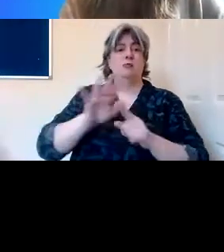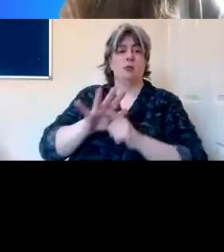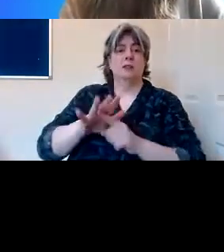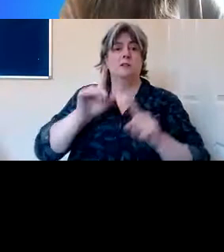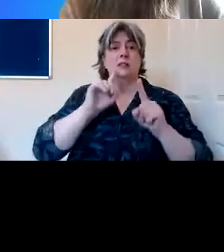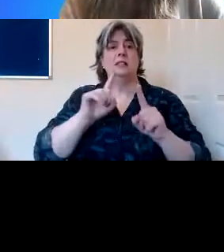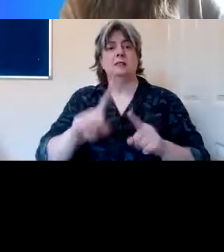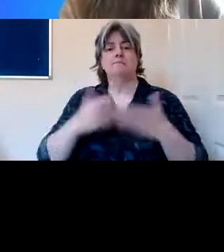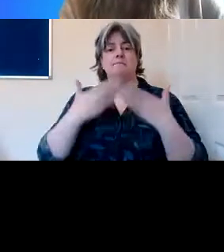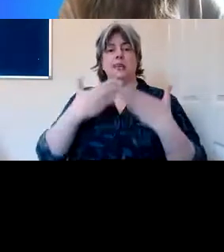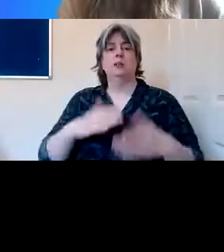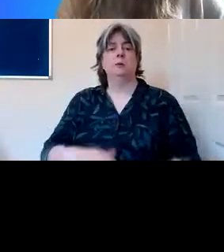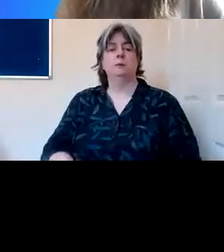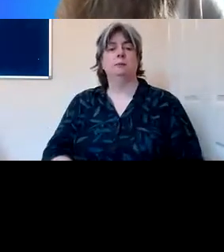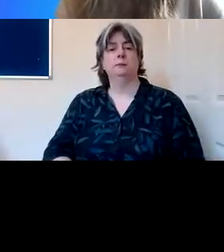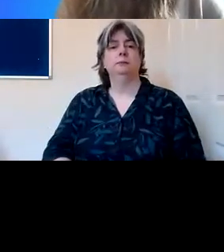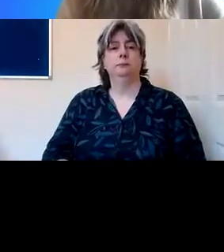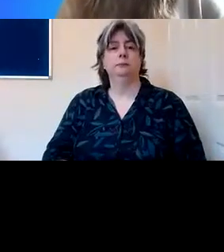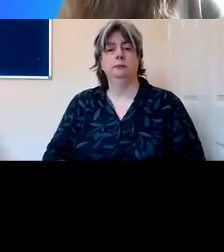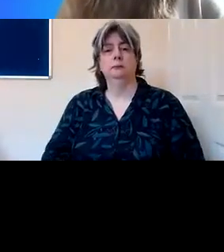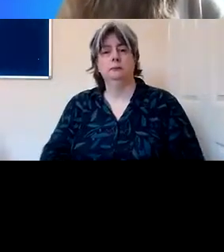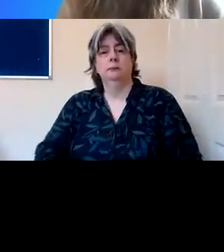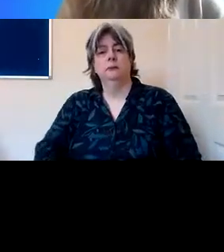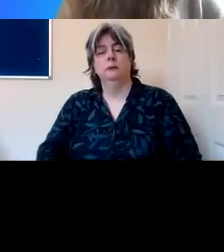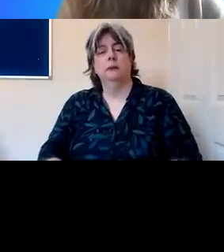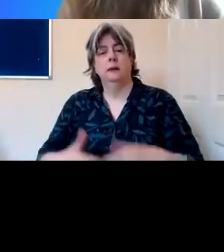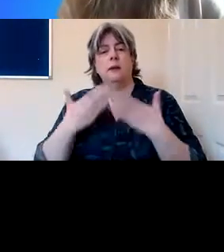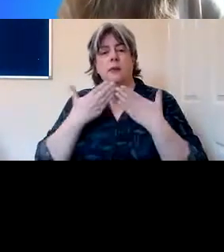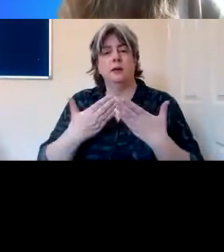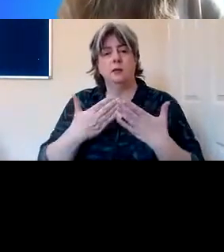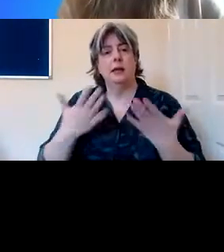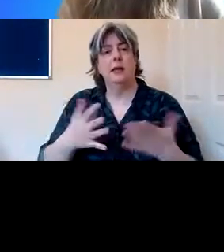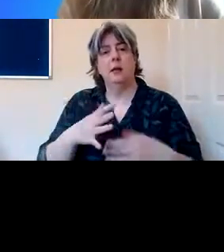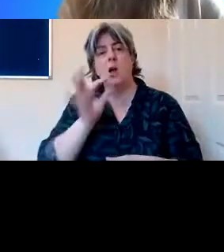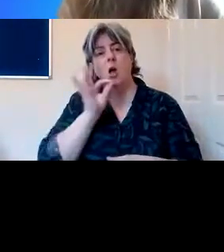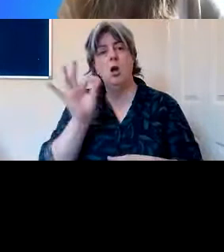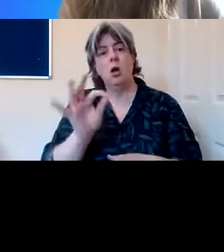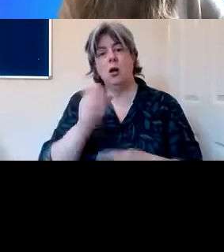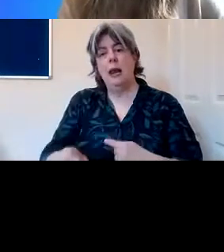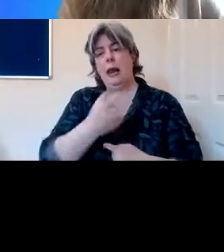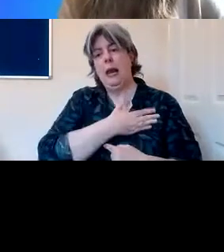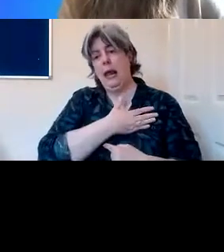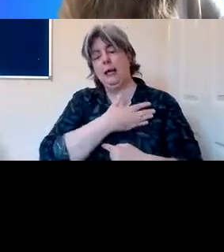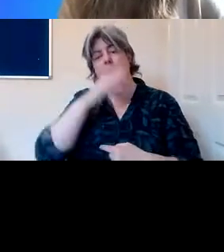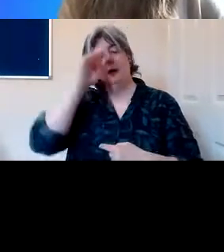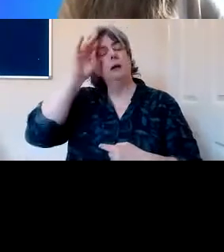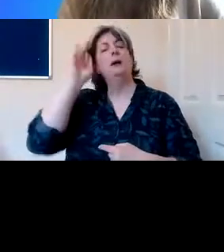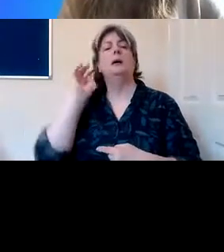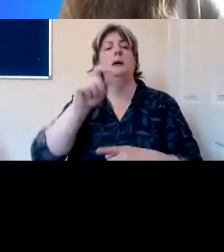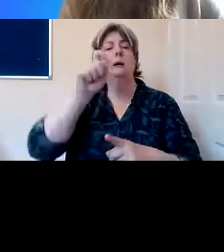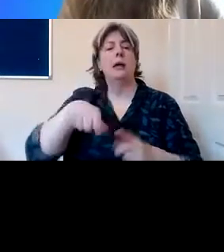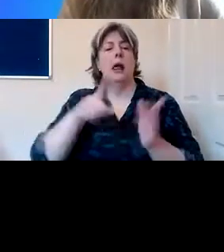Thank you. Thank you, Stefan. Can I invite Labour candidate Lee Waters to make his opening statement?